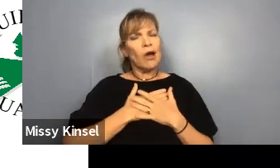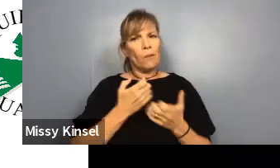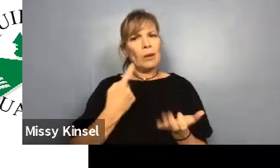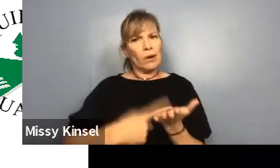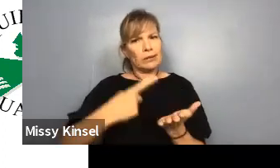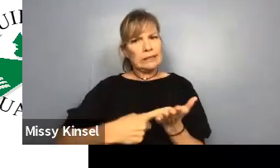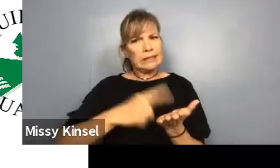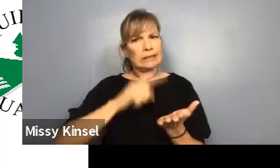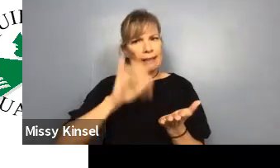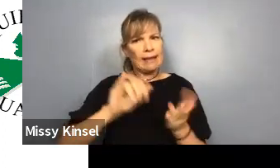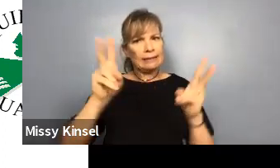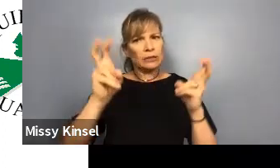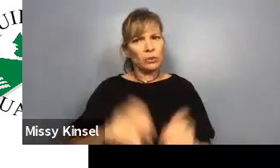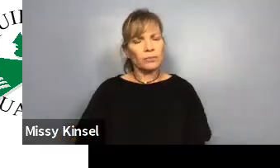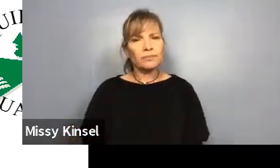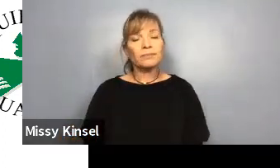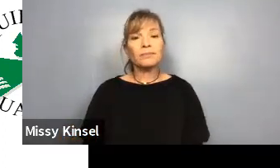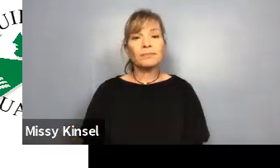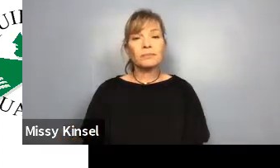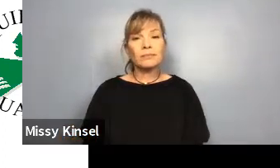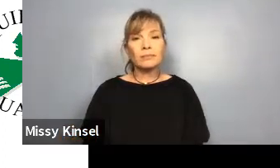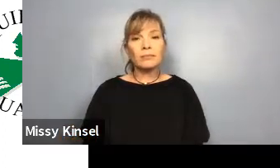that. So